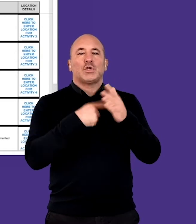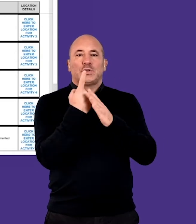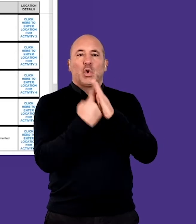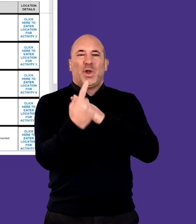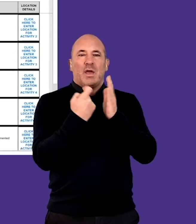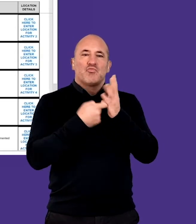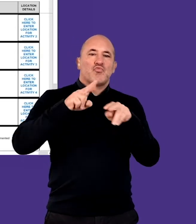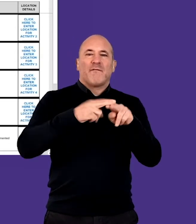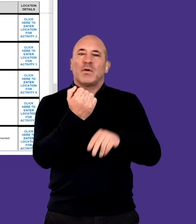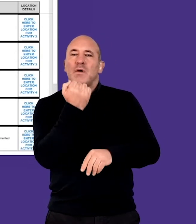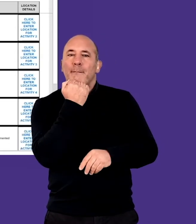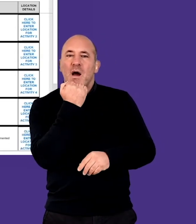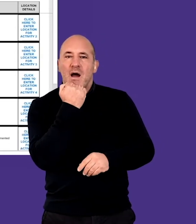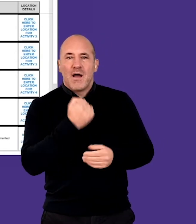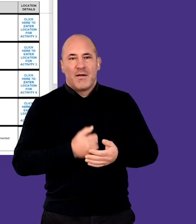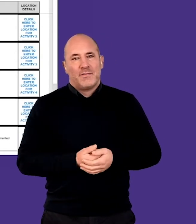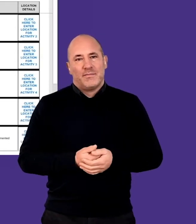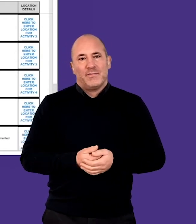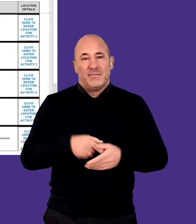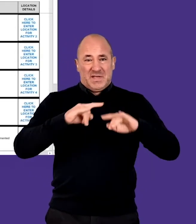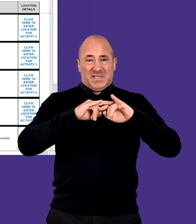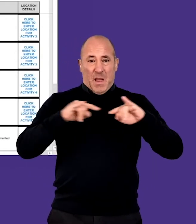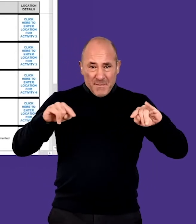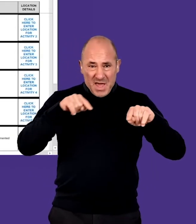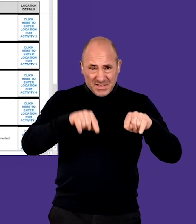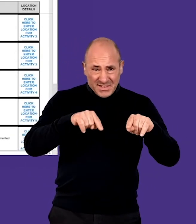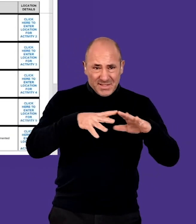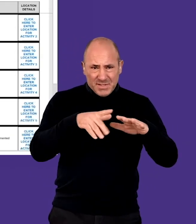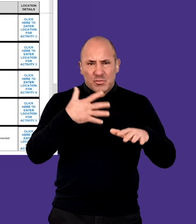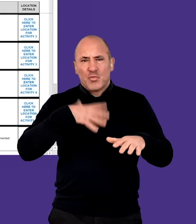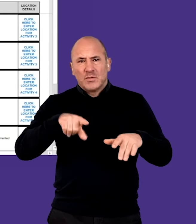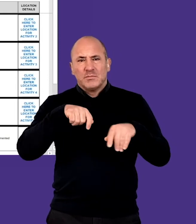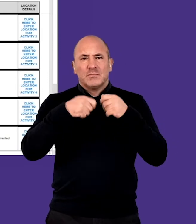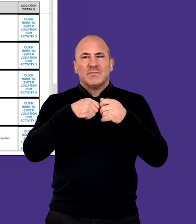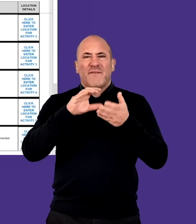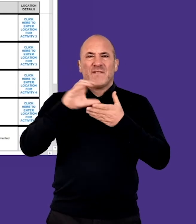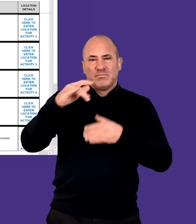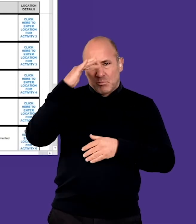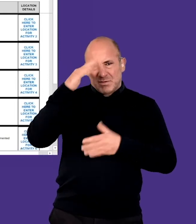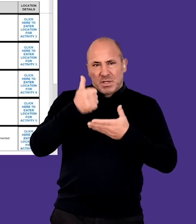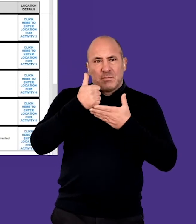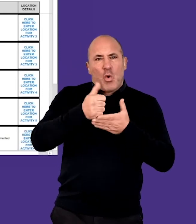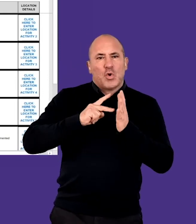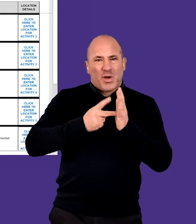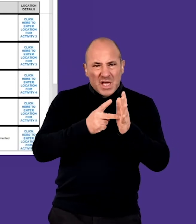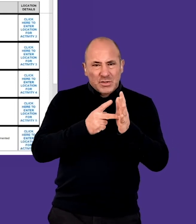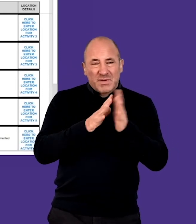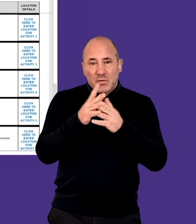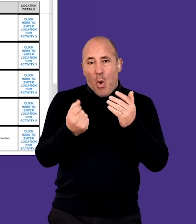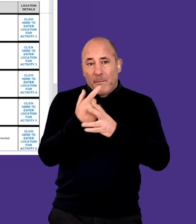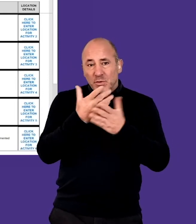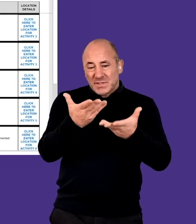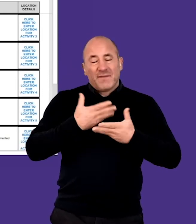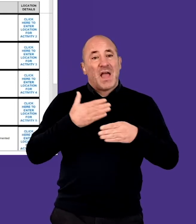you'll need to quote your project unique reference number. This template gives those looking to become an investment principles support organisation